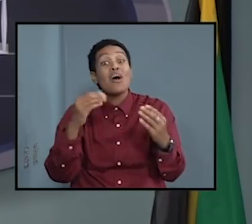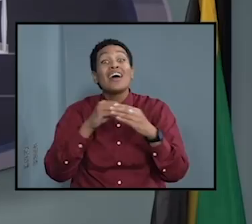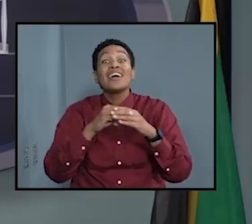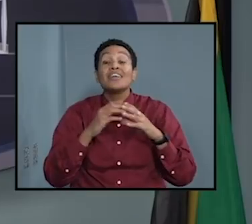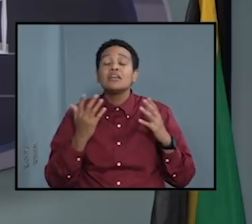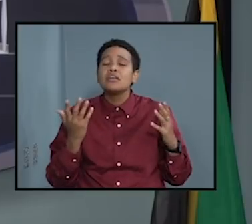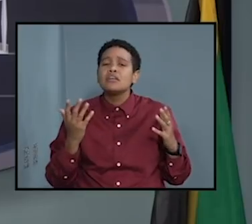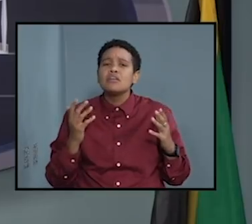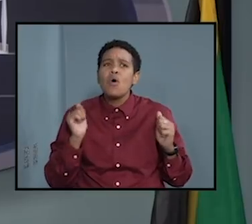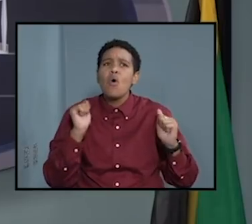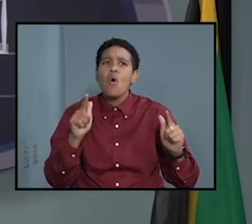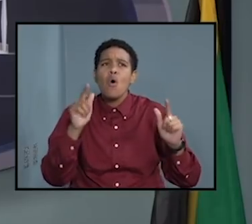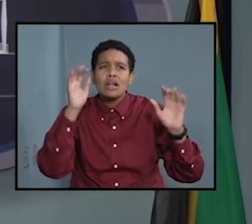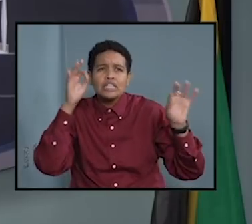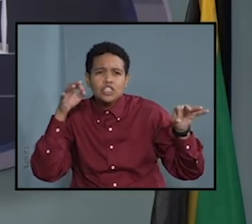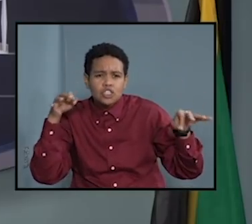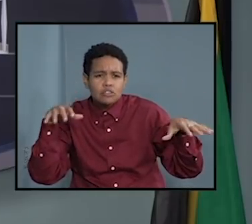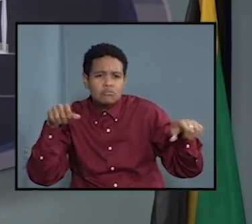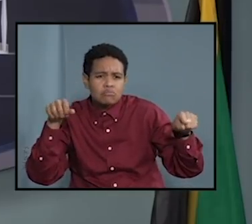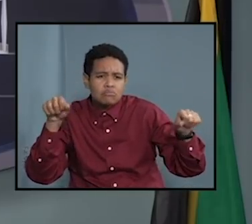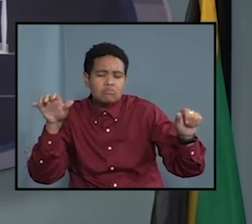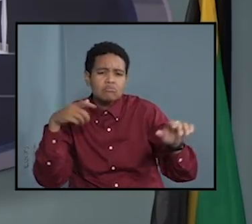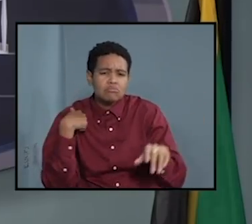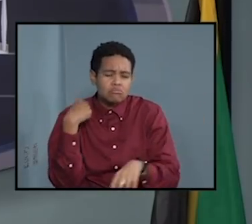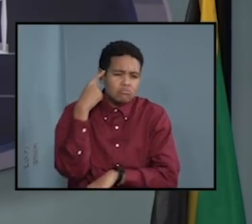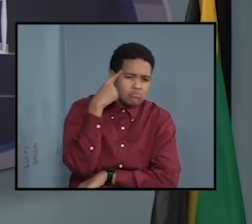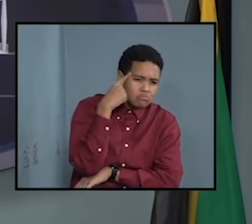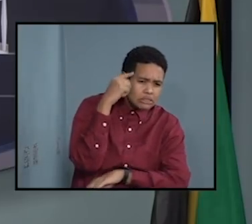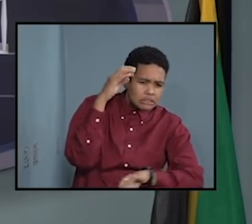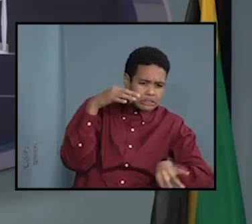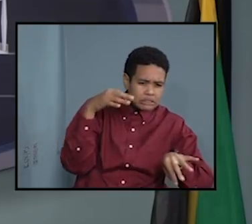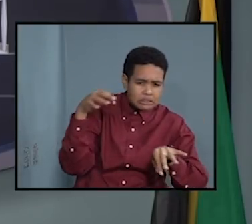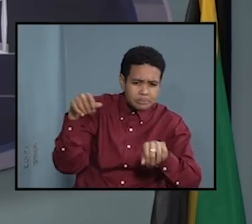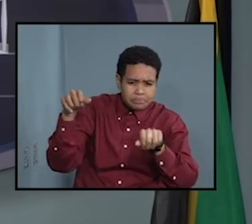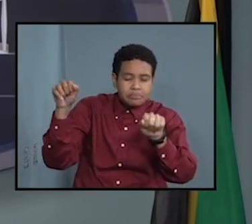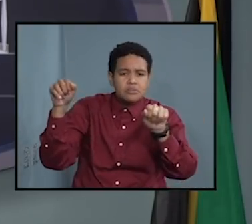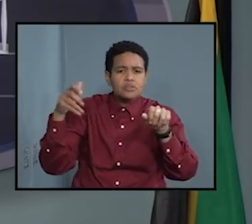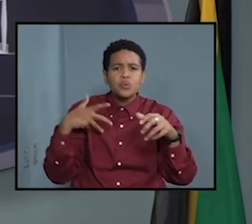the decisions that are made, we